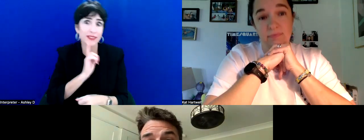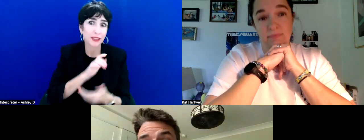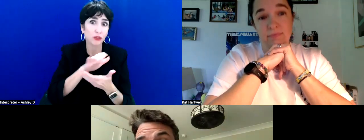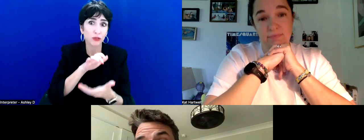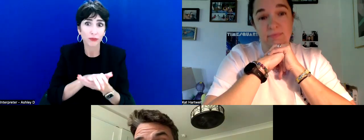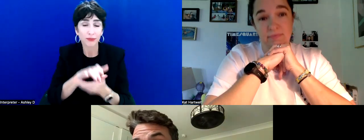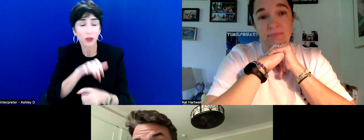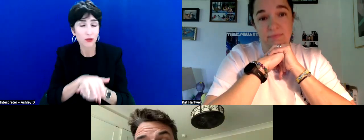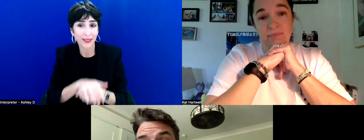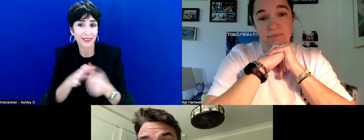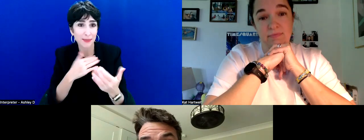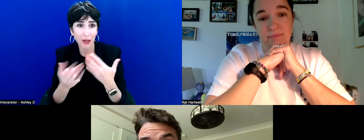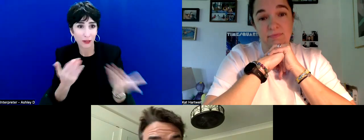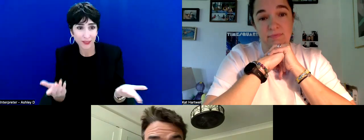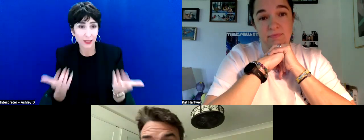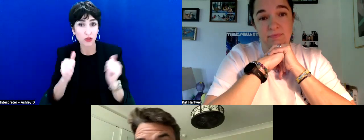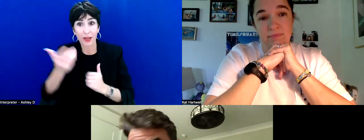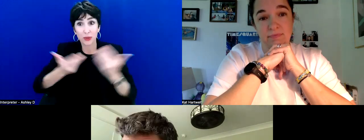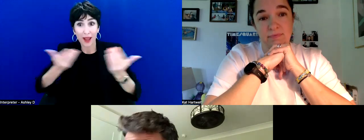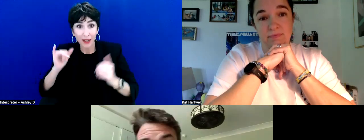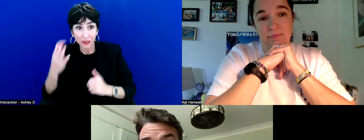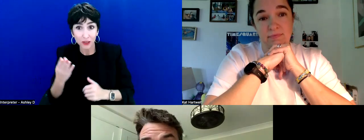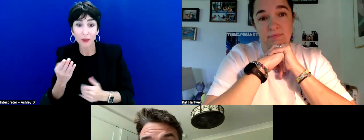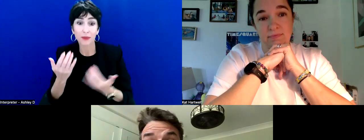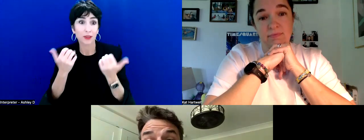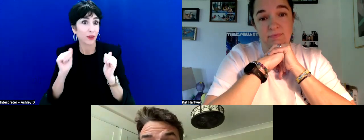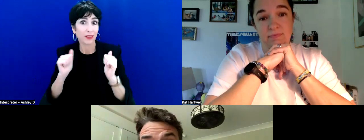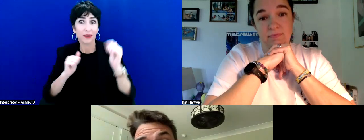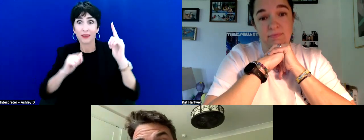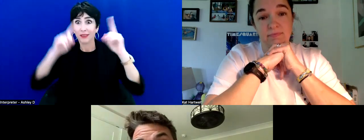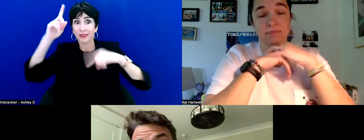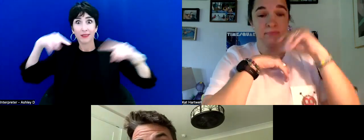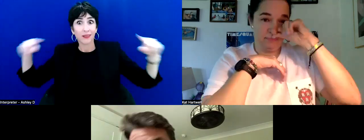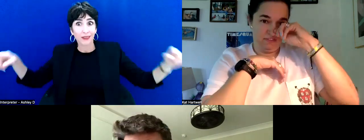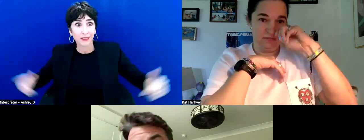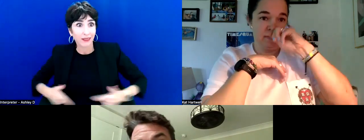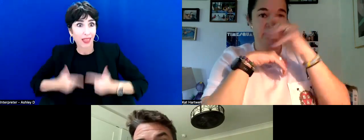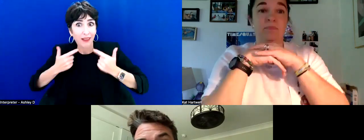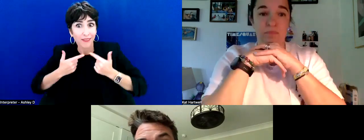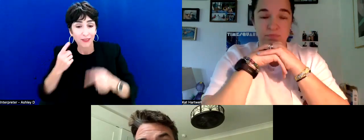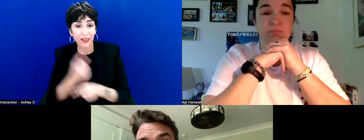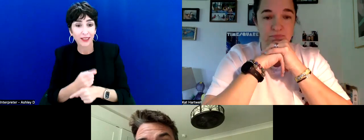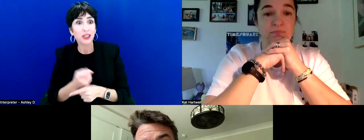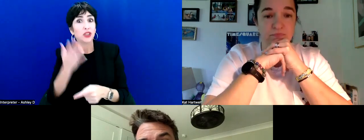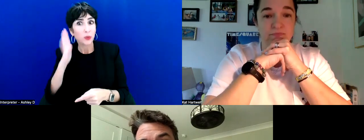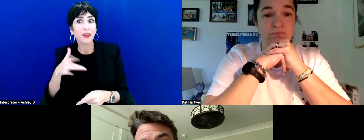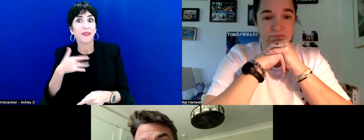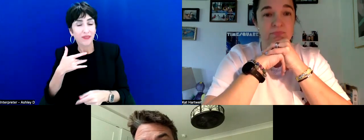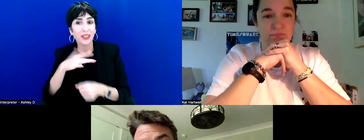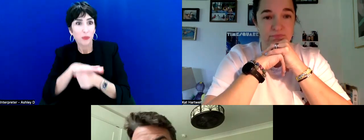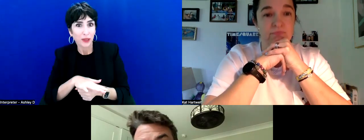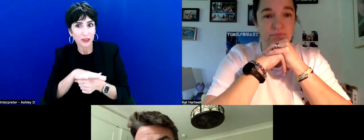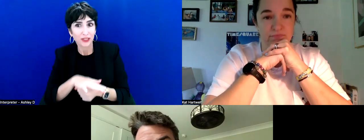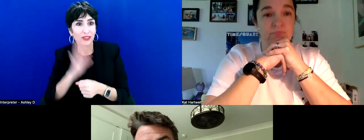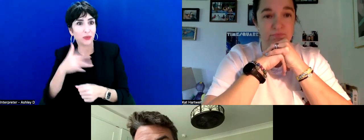stress. If you're trying to get a job, if you're trying to live at all, if you're alive, you're going to feel pressure and you're going